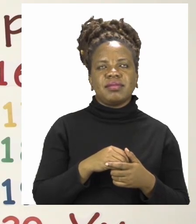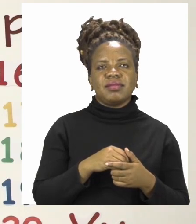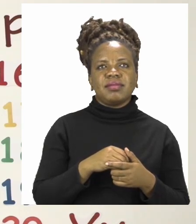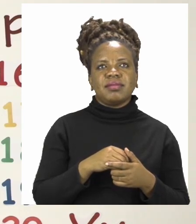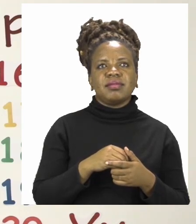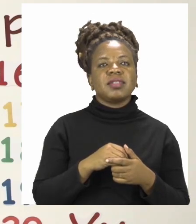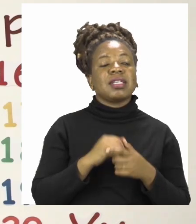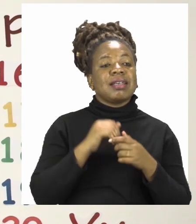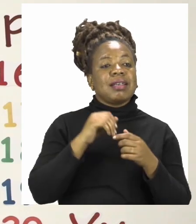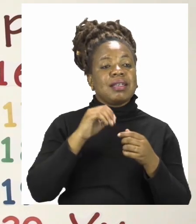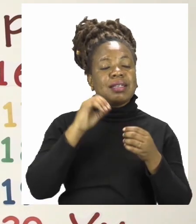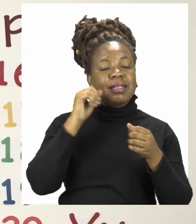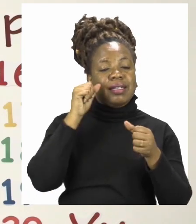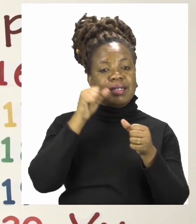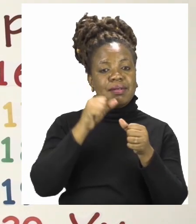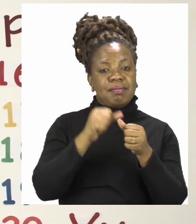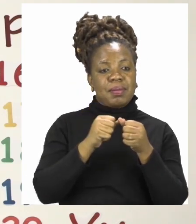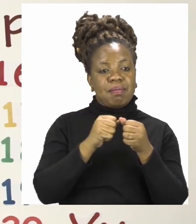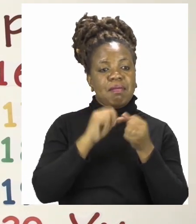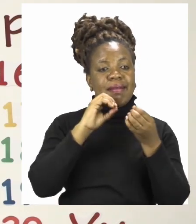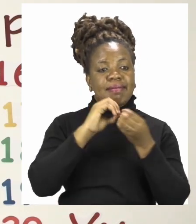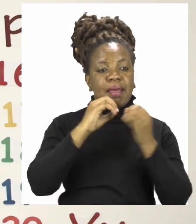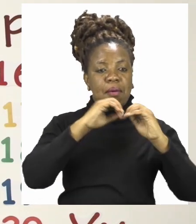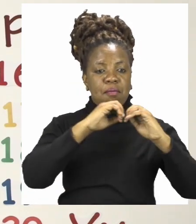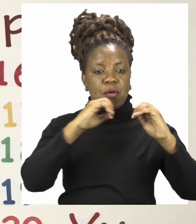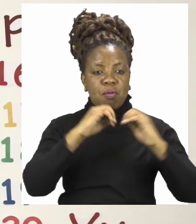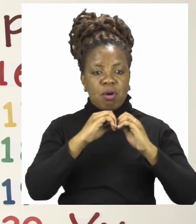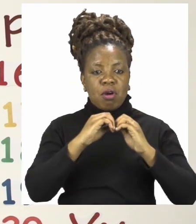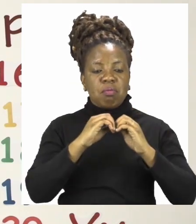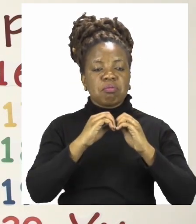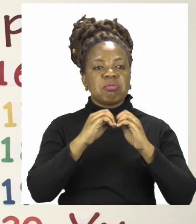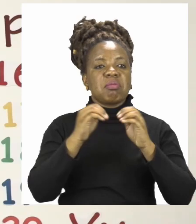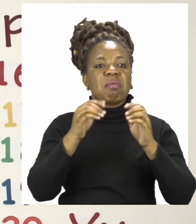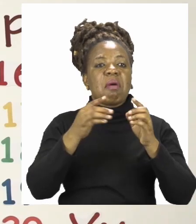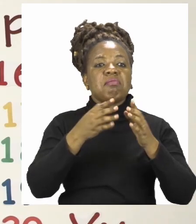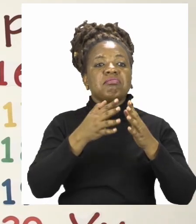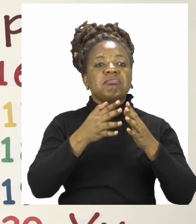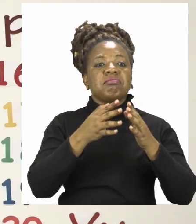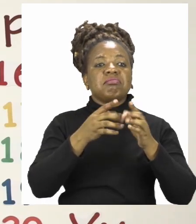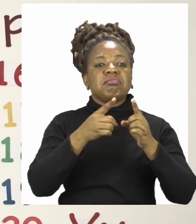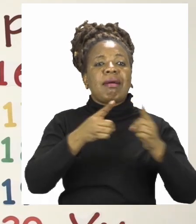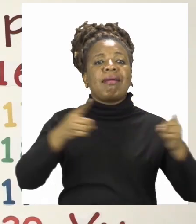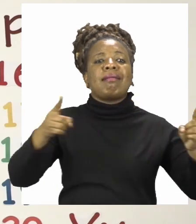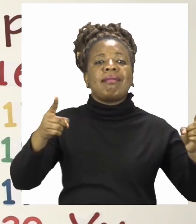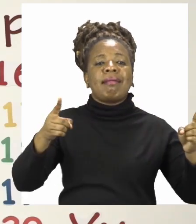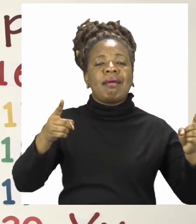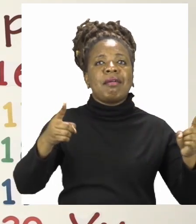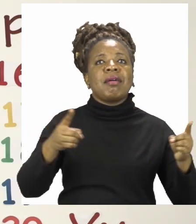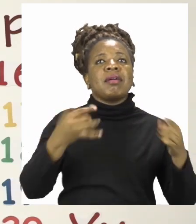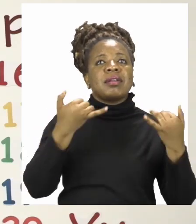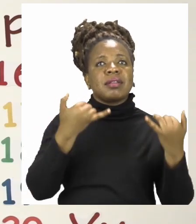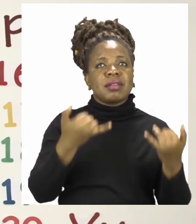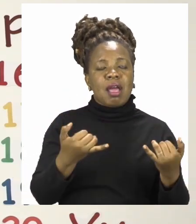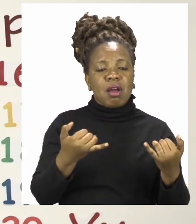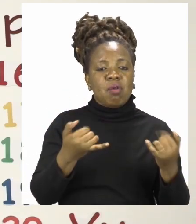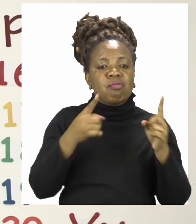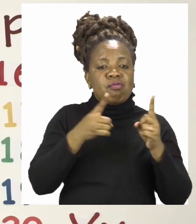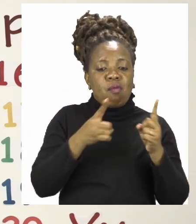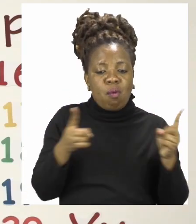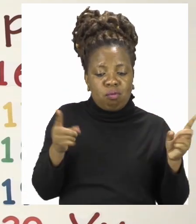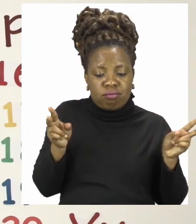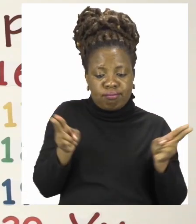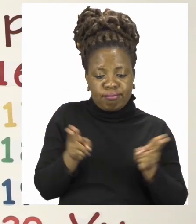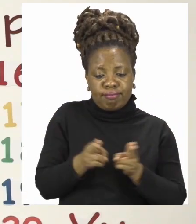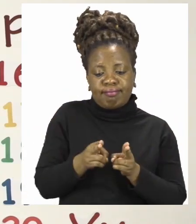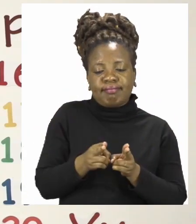to stretch them out and add the zeros according to the place values or the value. Then